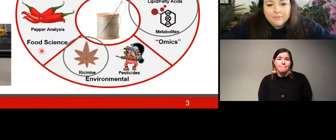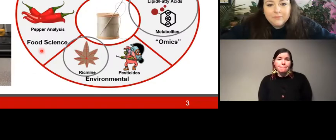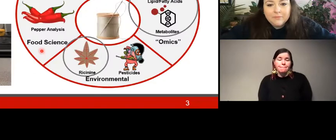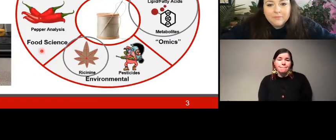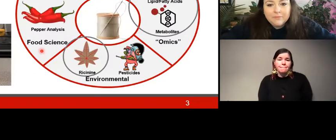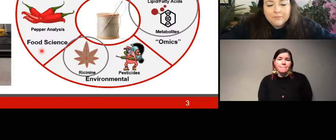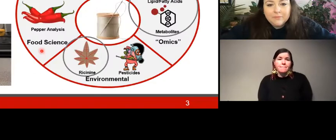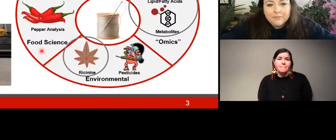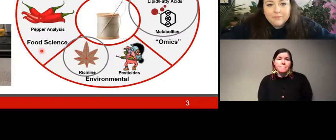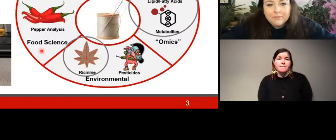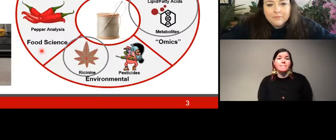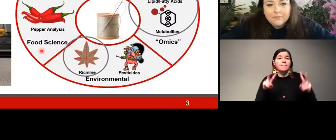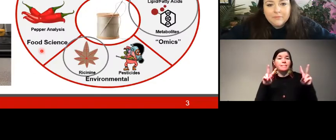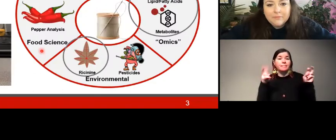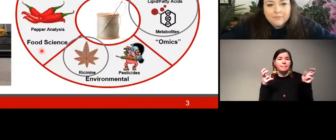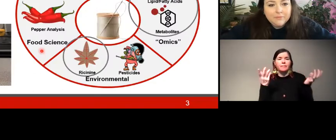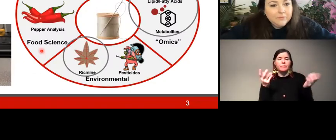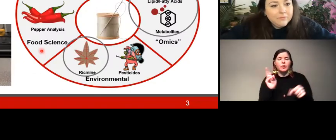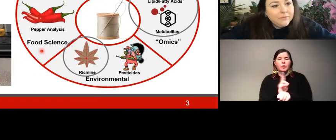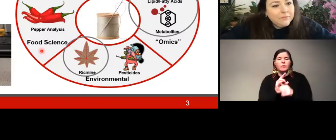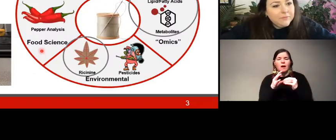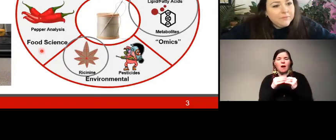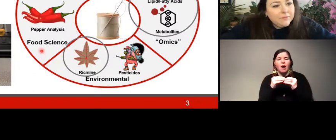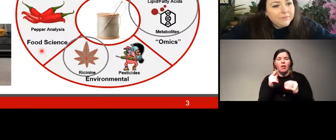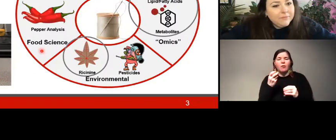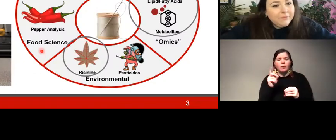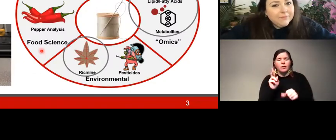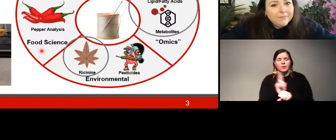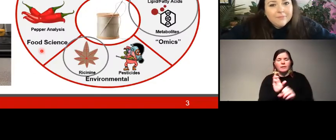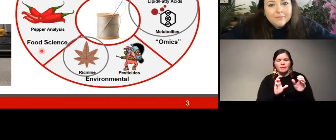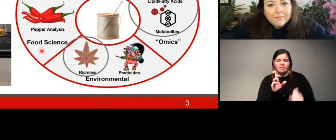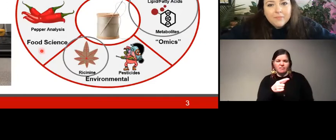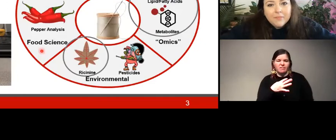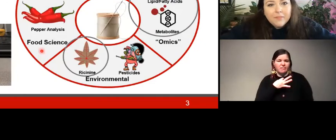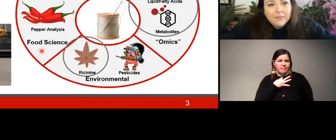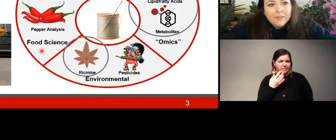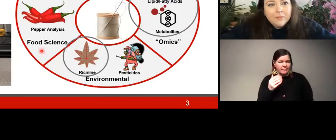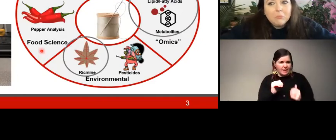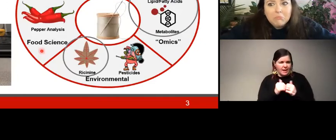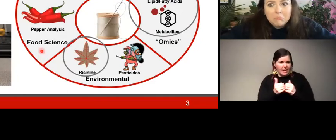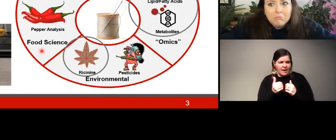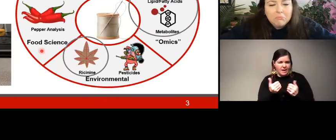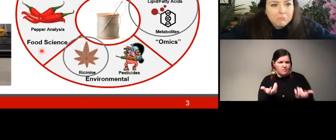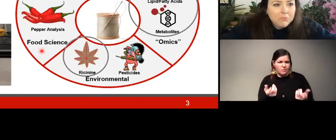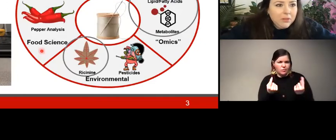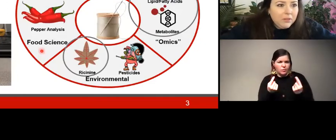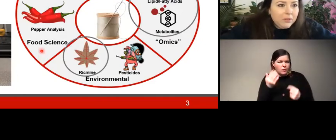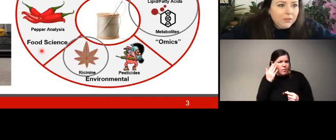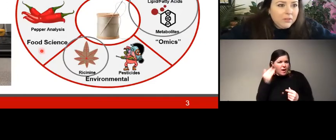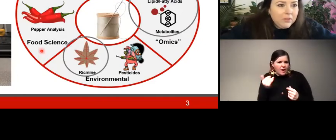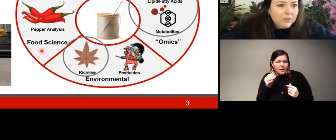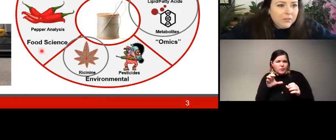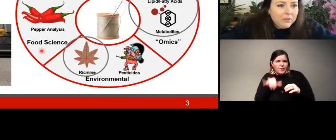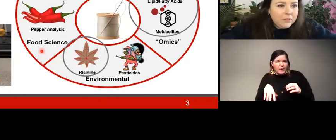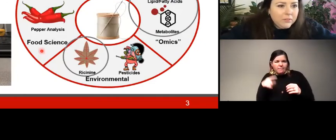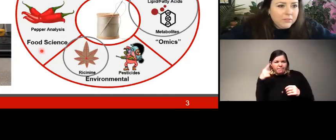So my title says using cotton thread to do chemistry. And you might be curious how I even do that, or like why I would even do something